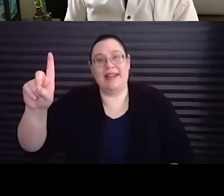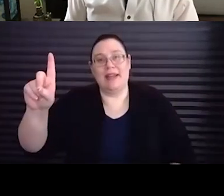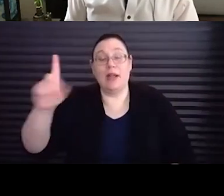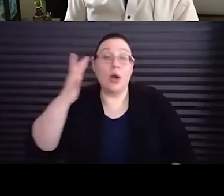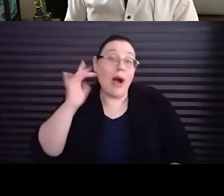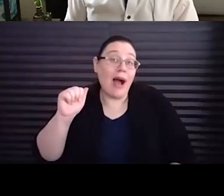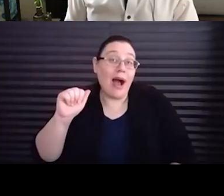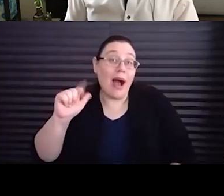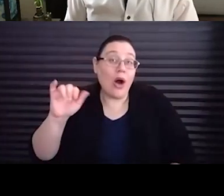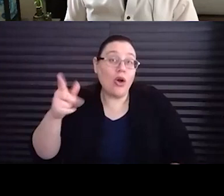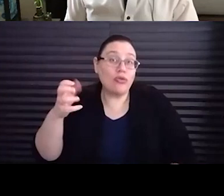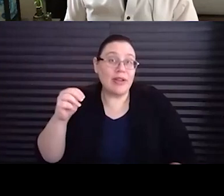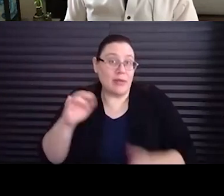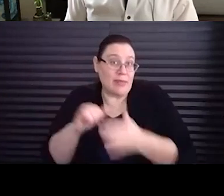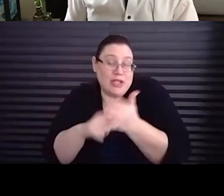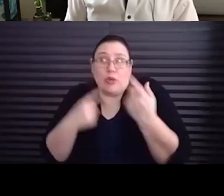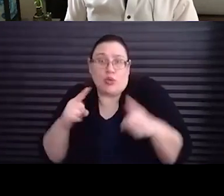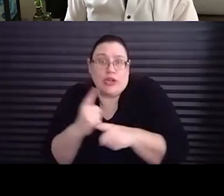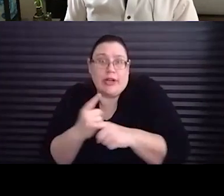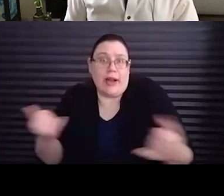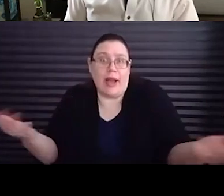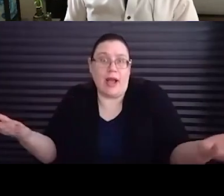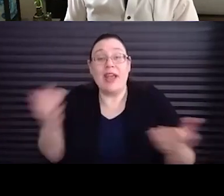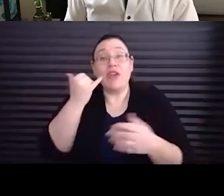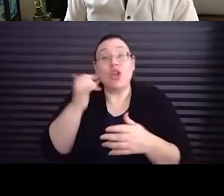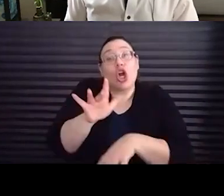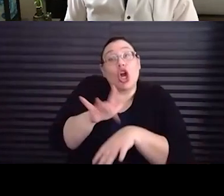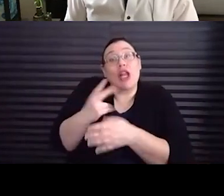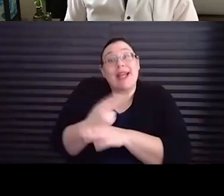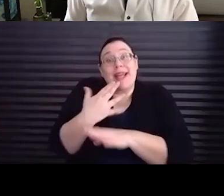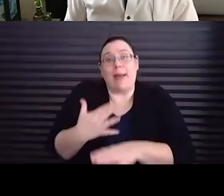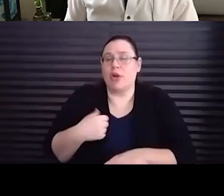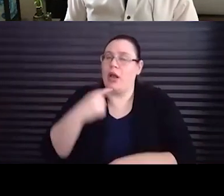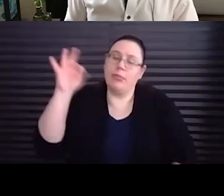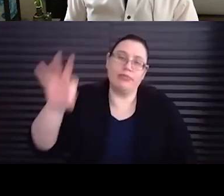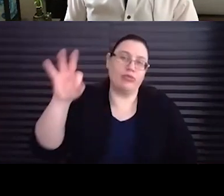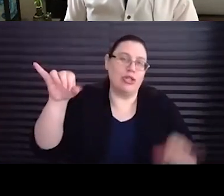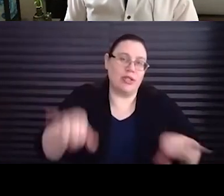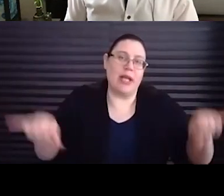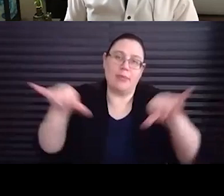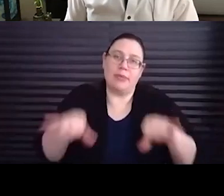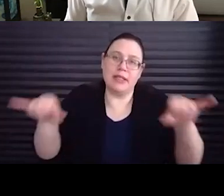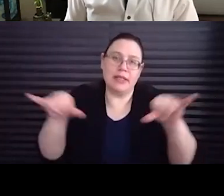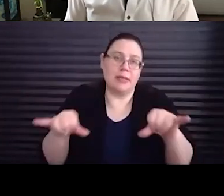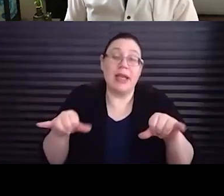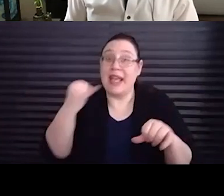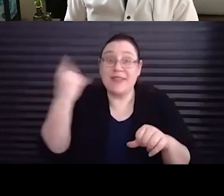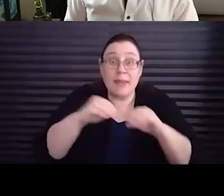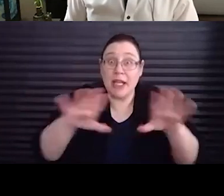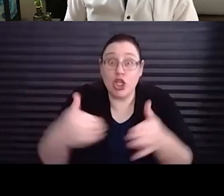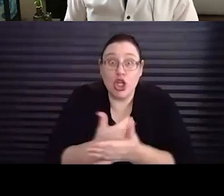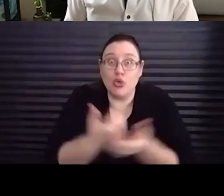algorithm, that's what's working right now. And so if you're an early adapter, I say this all the time, please, when something rolls out, try it and